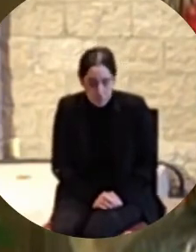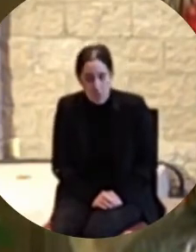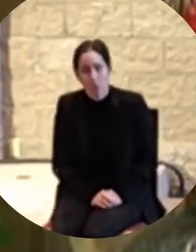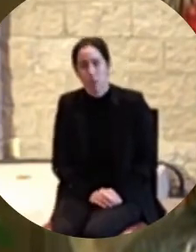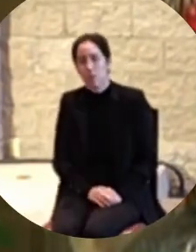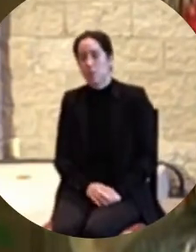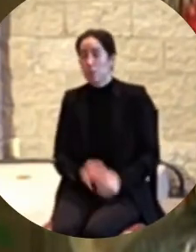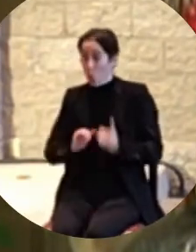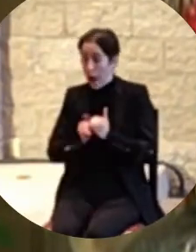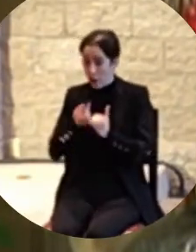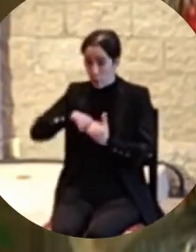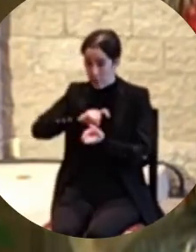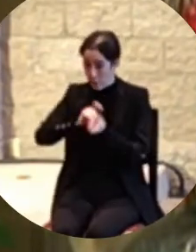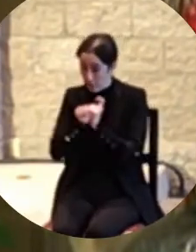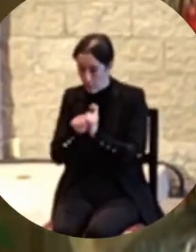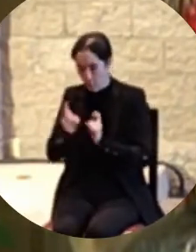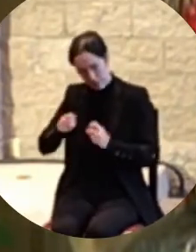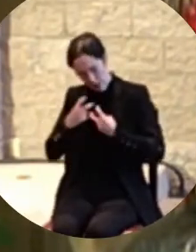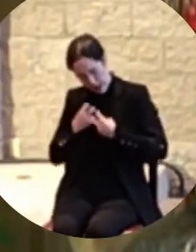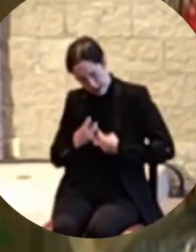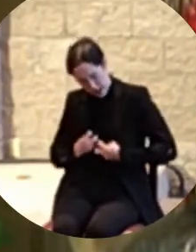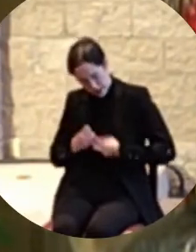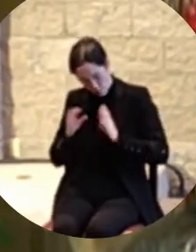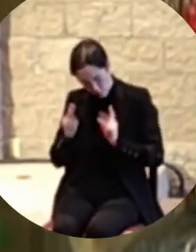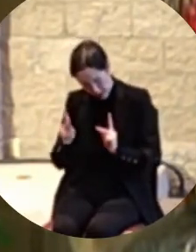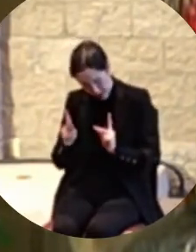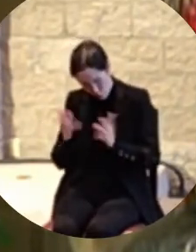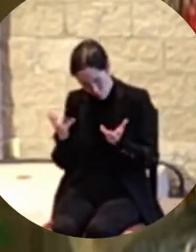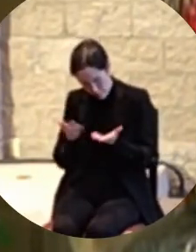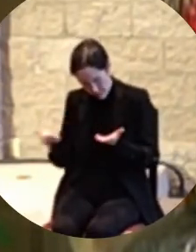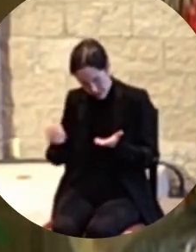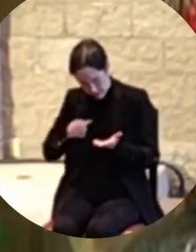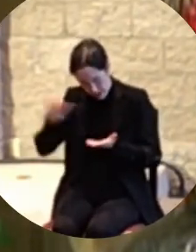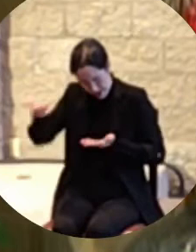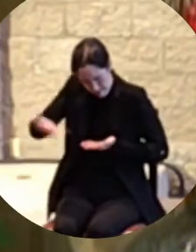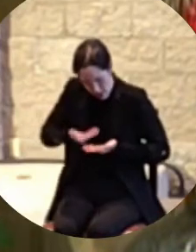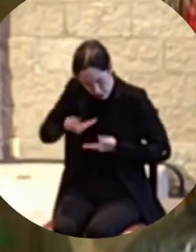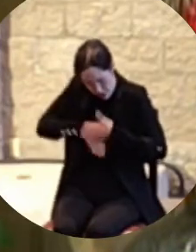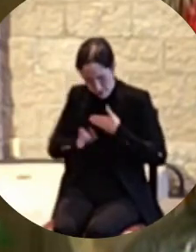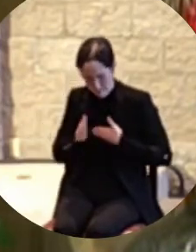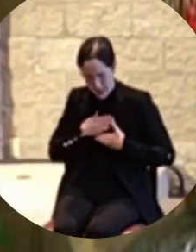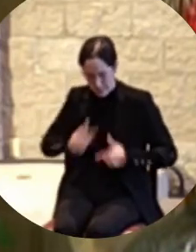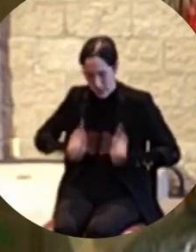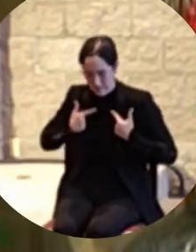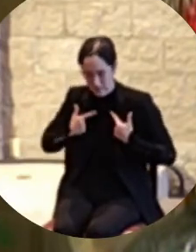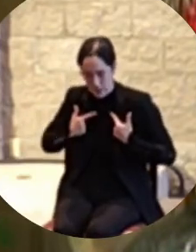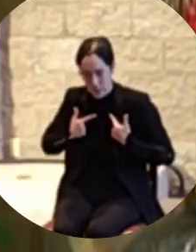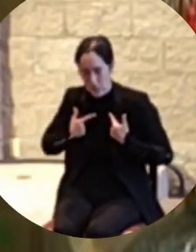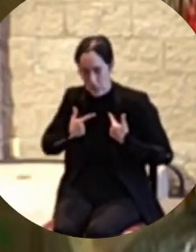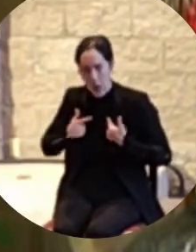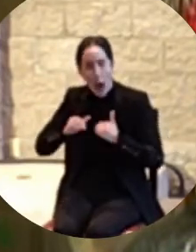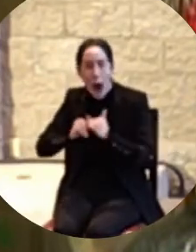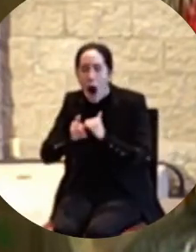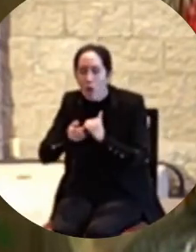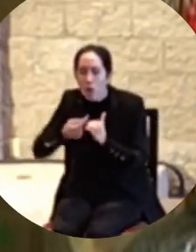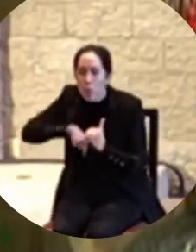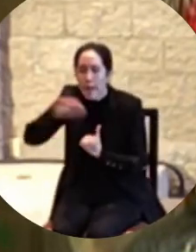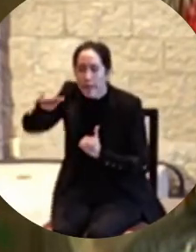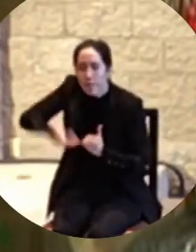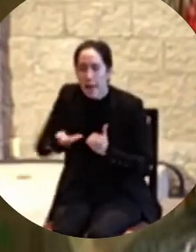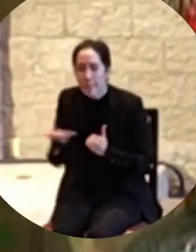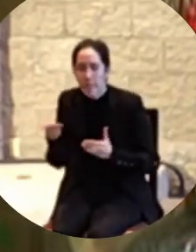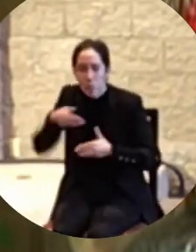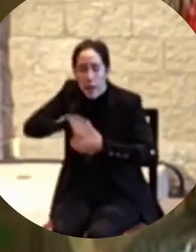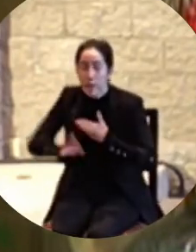we're attracting into our life. And we attract these things in our life by right of consciousness. And so we look to see what we want to